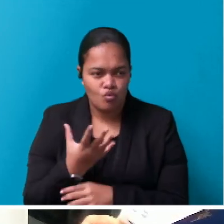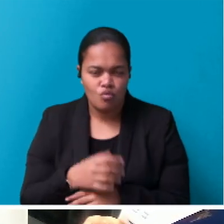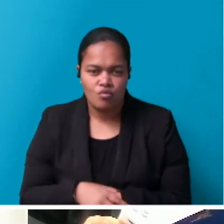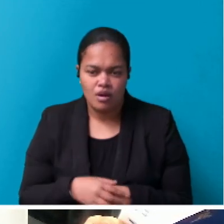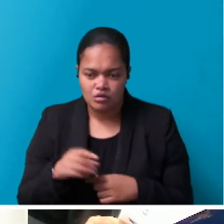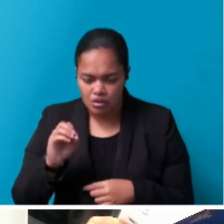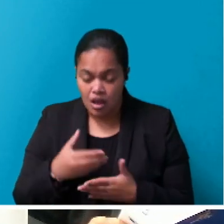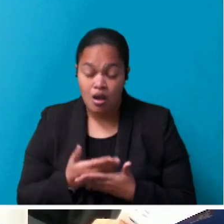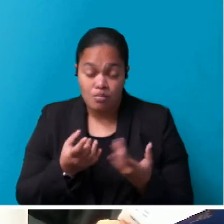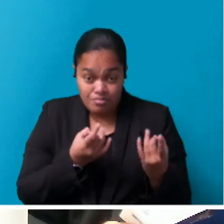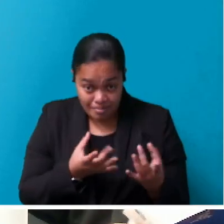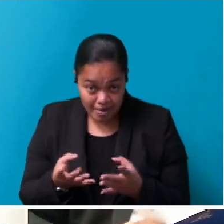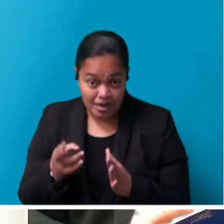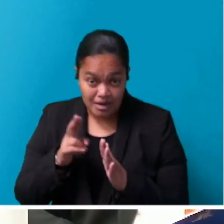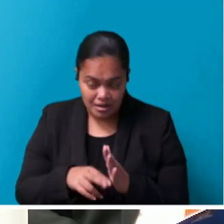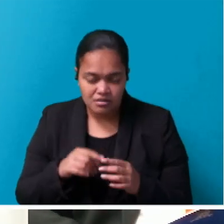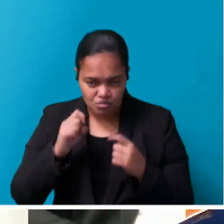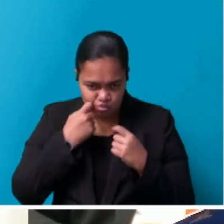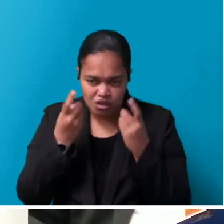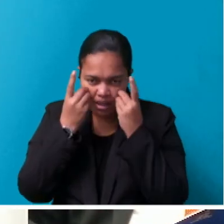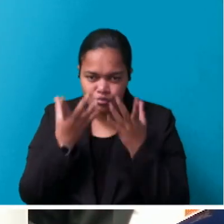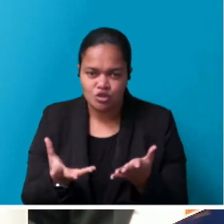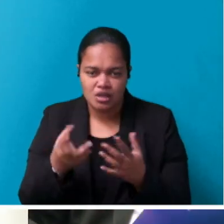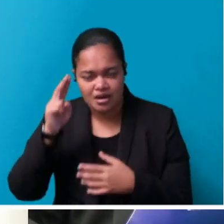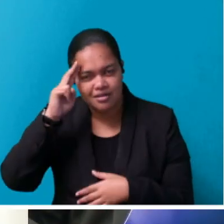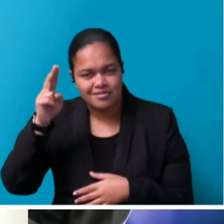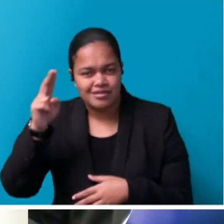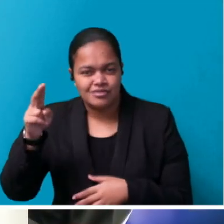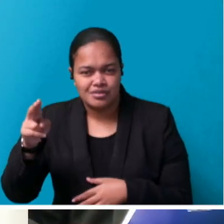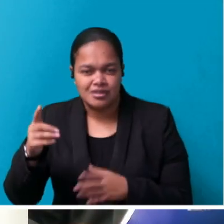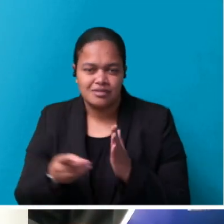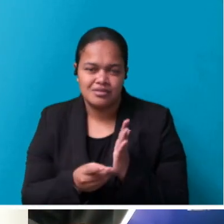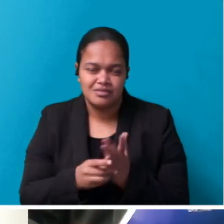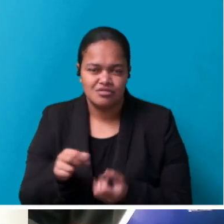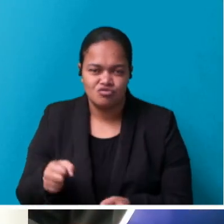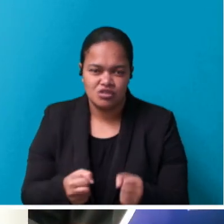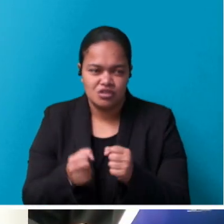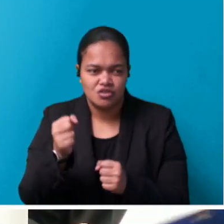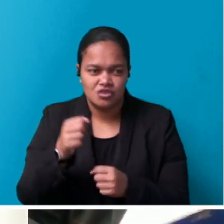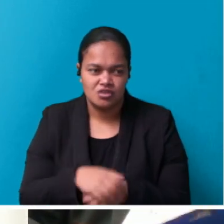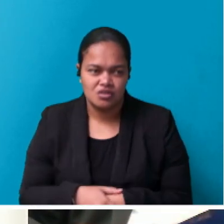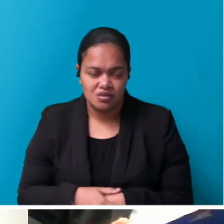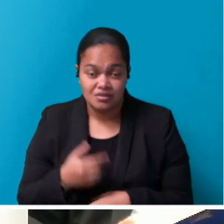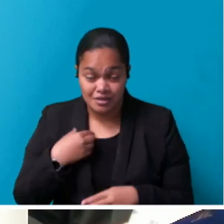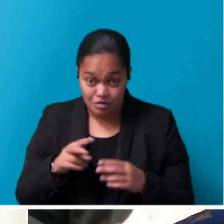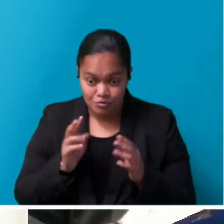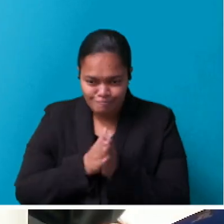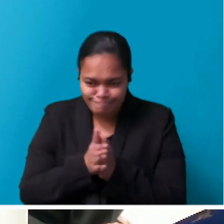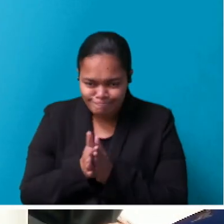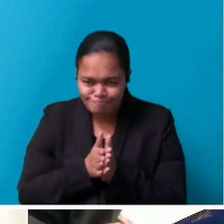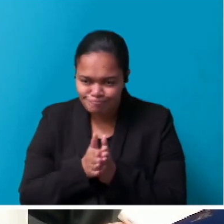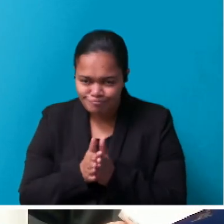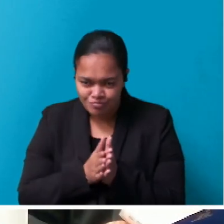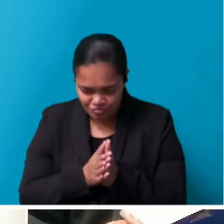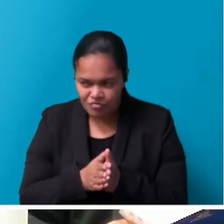preparedness has been demonstrated through this national digital strategy. I look forward to working with you all